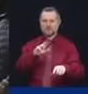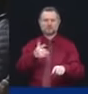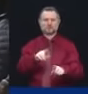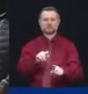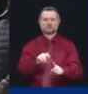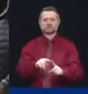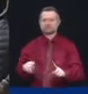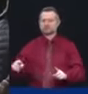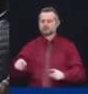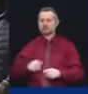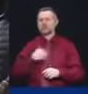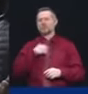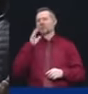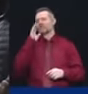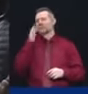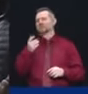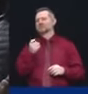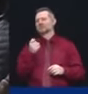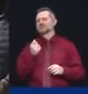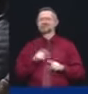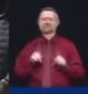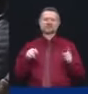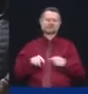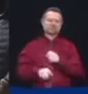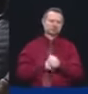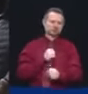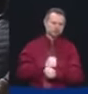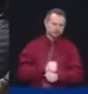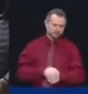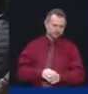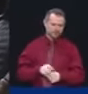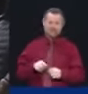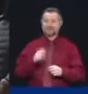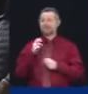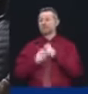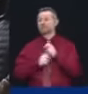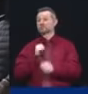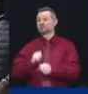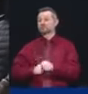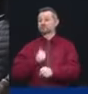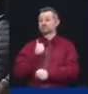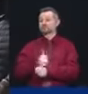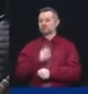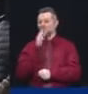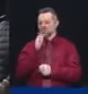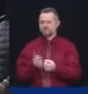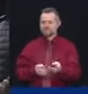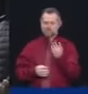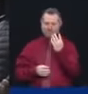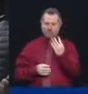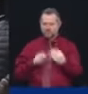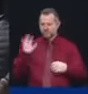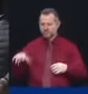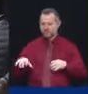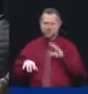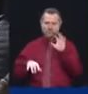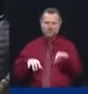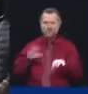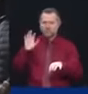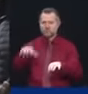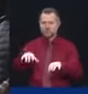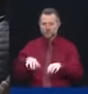a little differently. We're going to have the fair set up in four areas so we have a